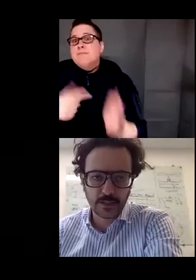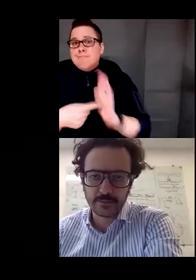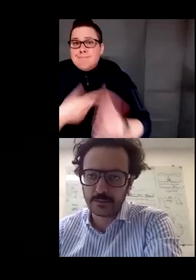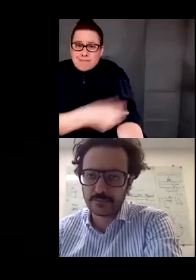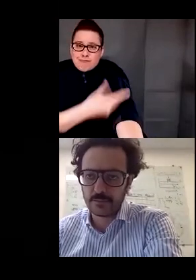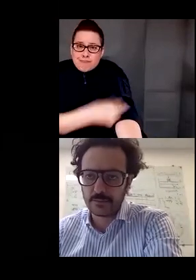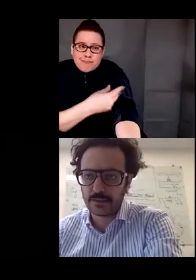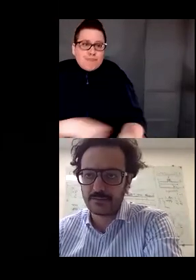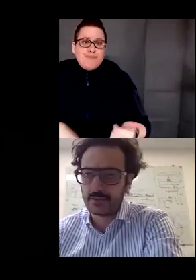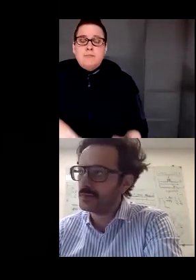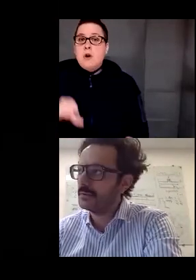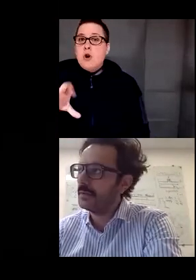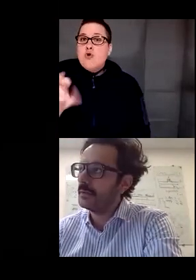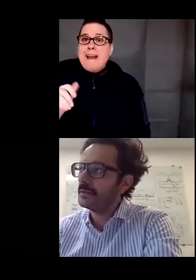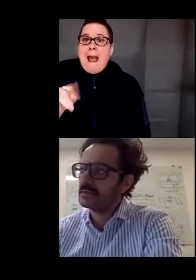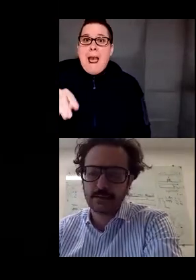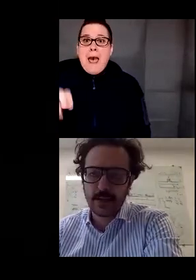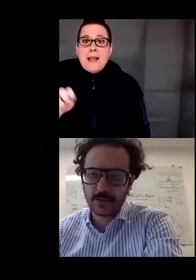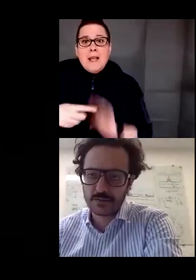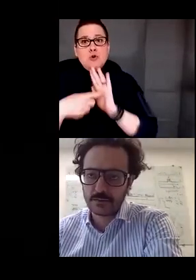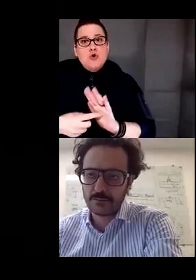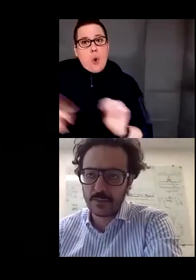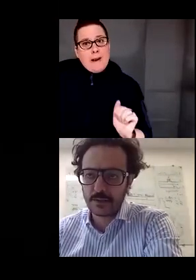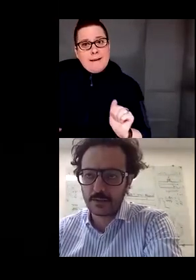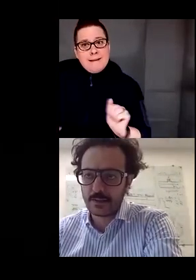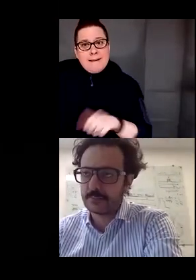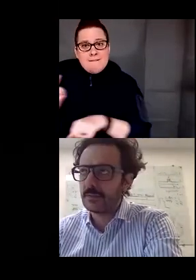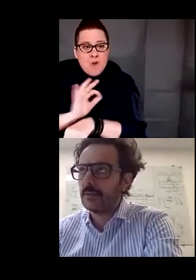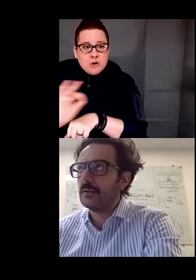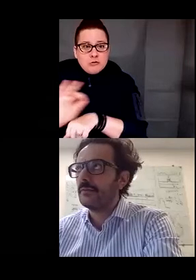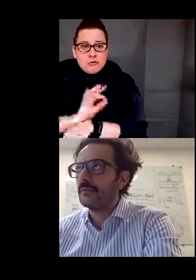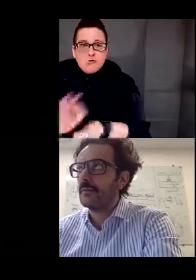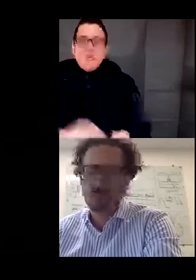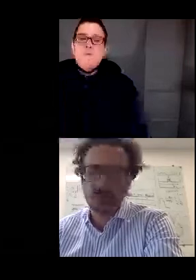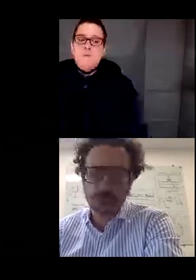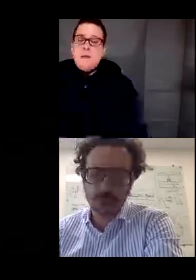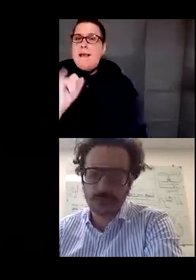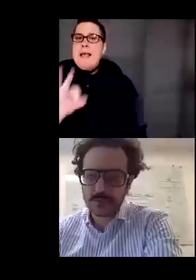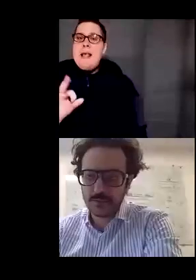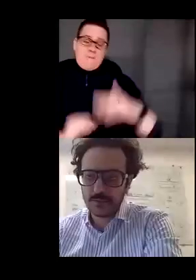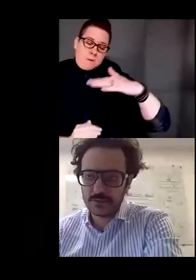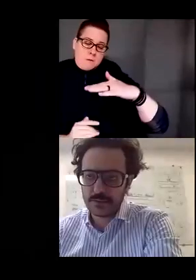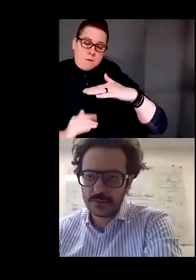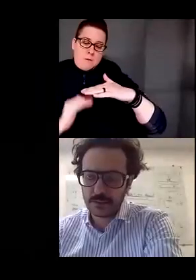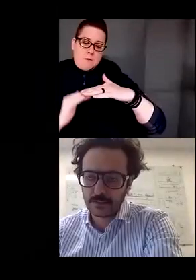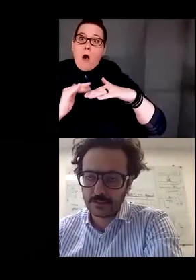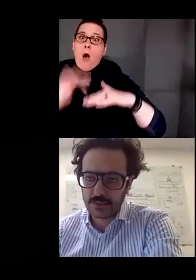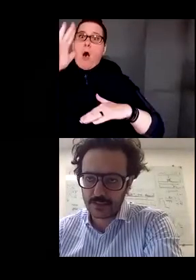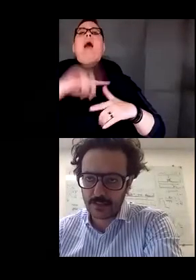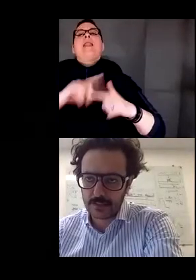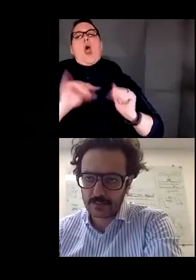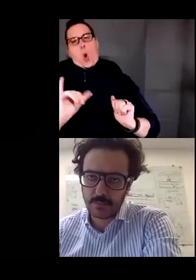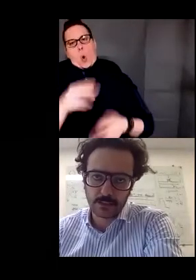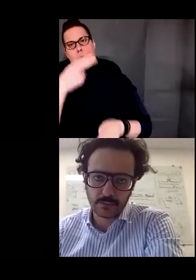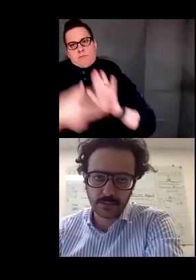serum creatinine for kidney function. This is a diagnostic marker that if it crosses a certain threshold, we start saying that the